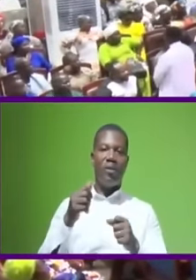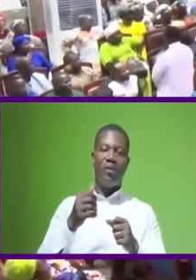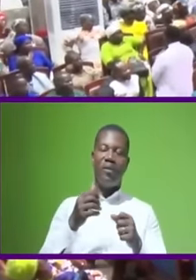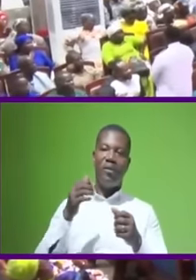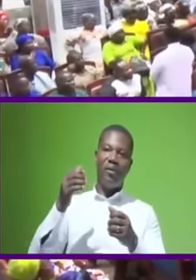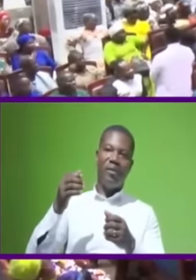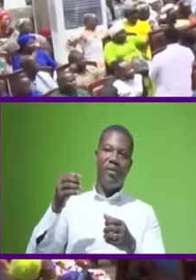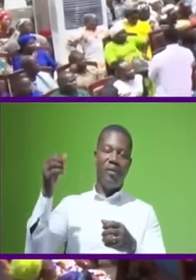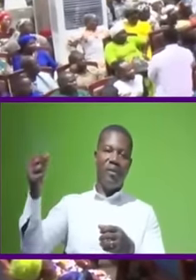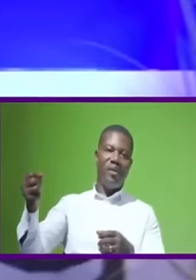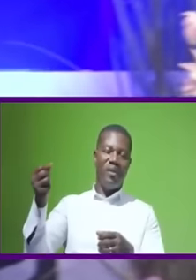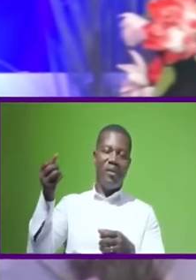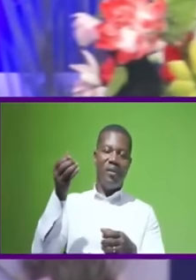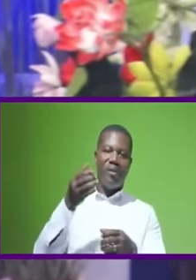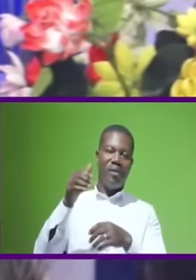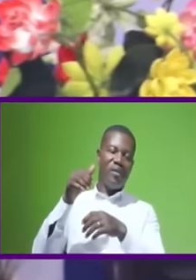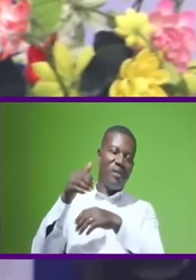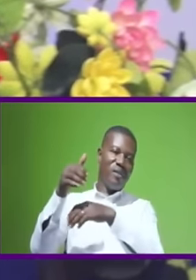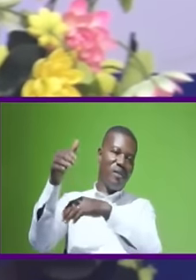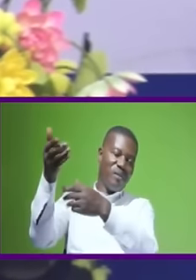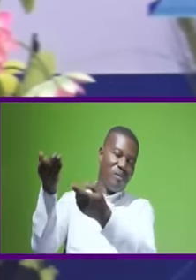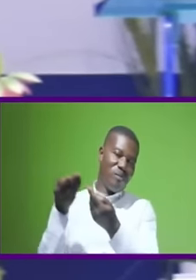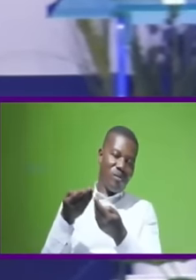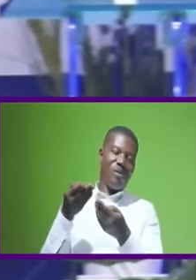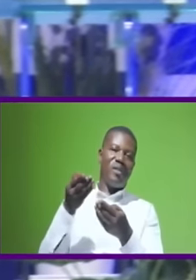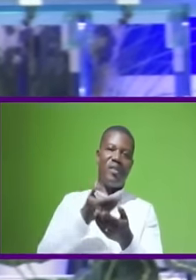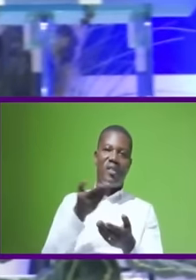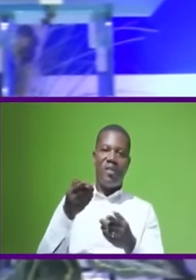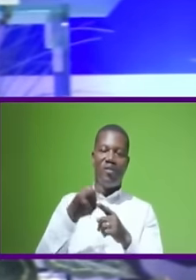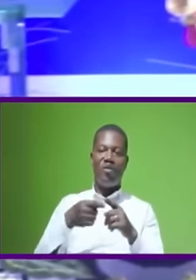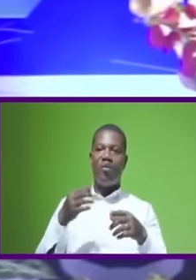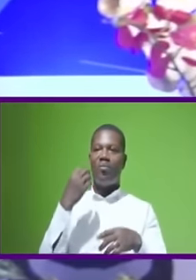Today, because of the grace, you are an